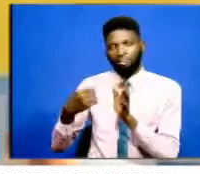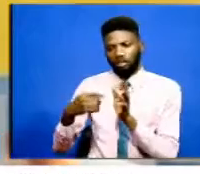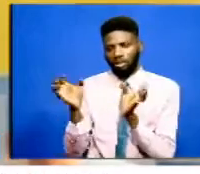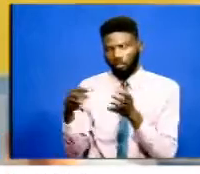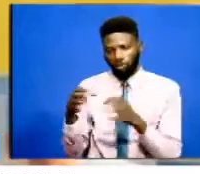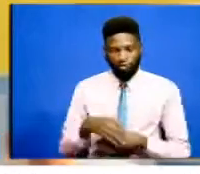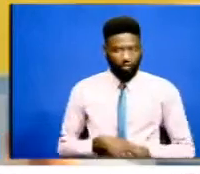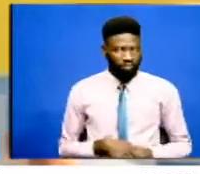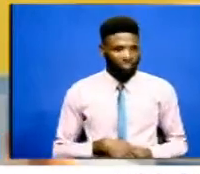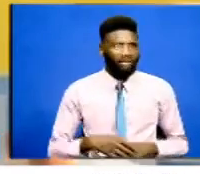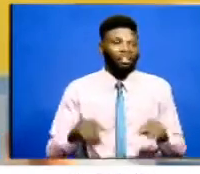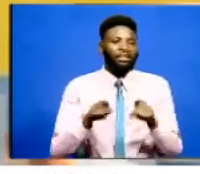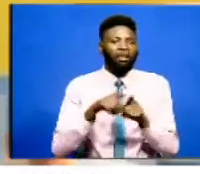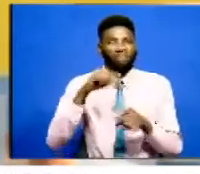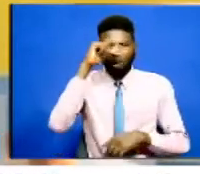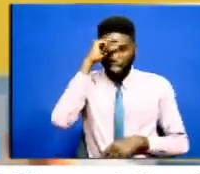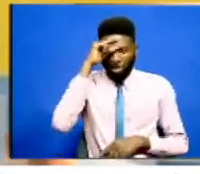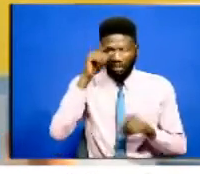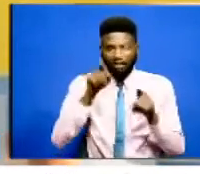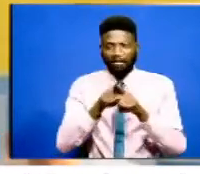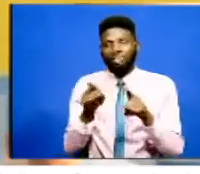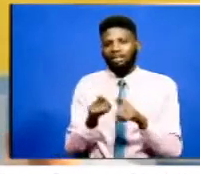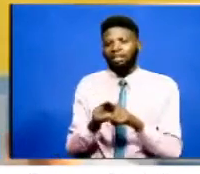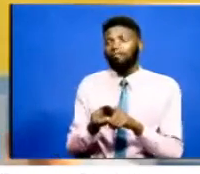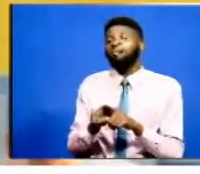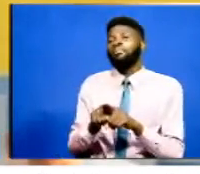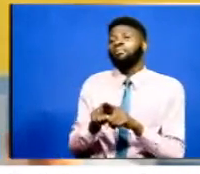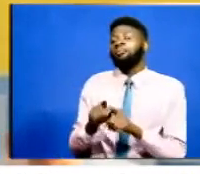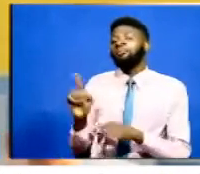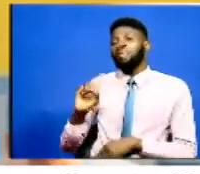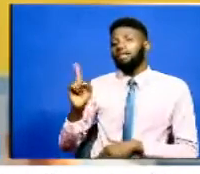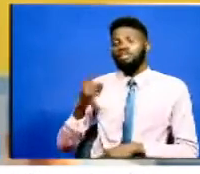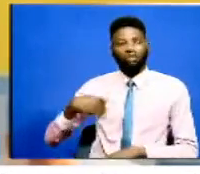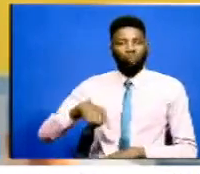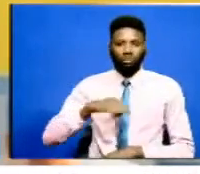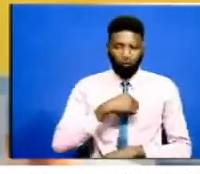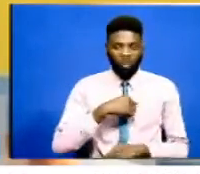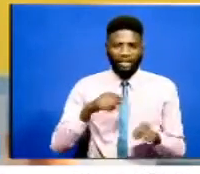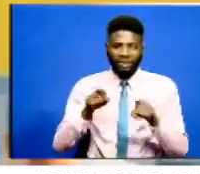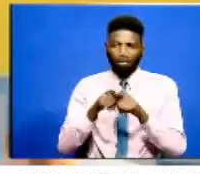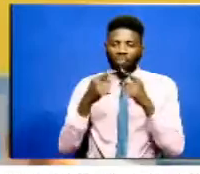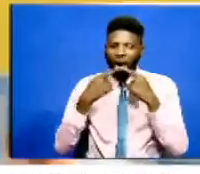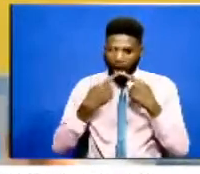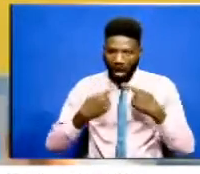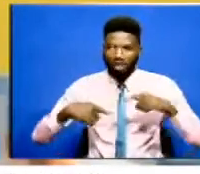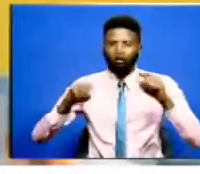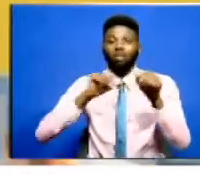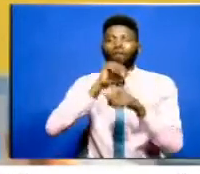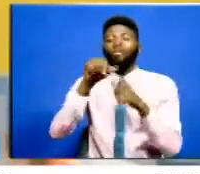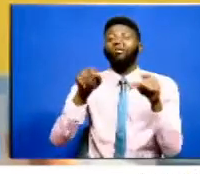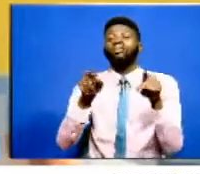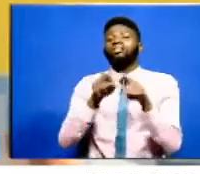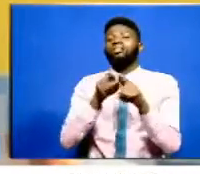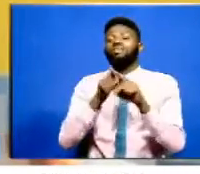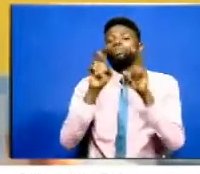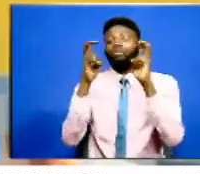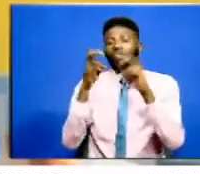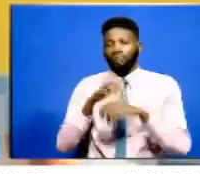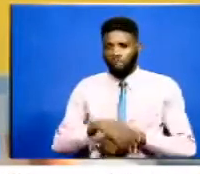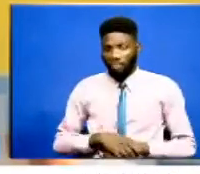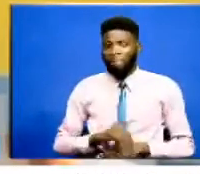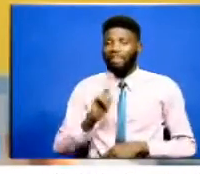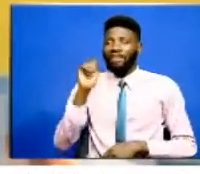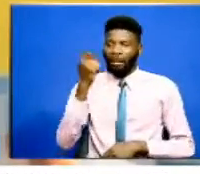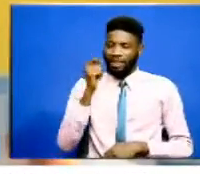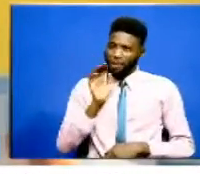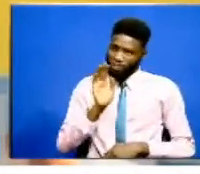a government and as a cabinet, we have pronounced ourselves on this matter that at least the Kenya part of the funding